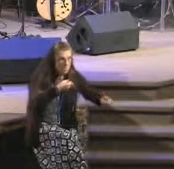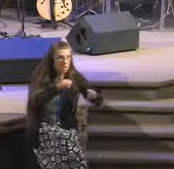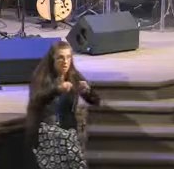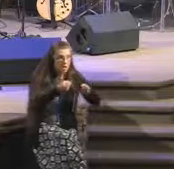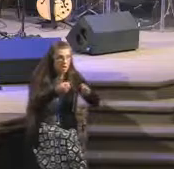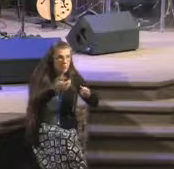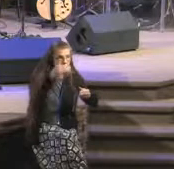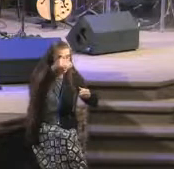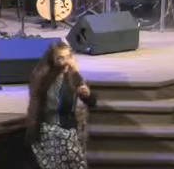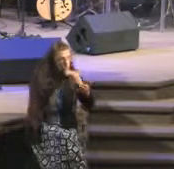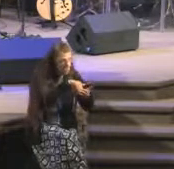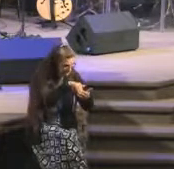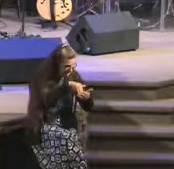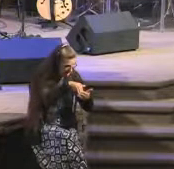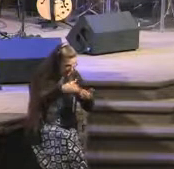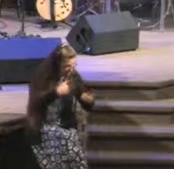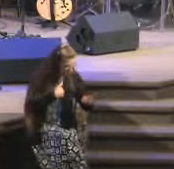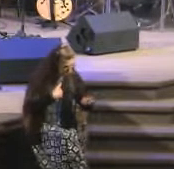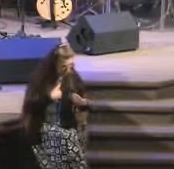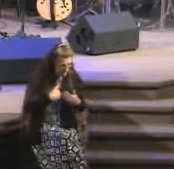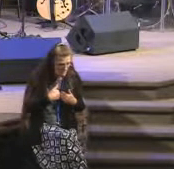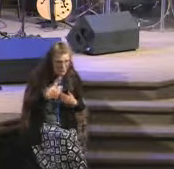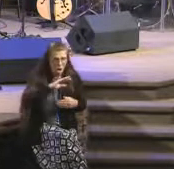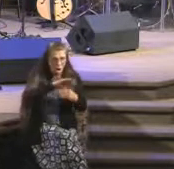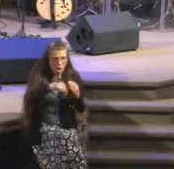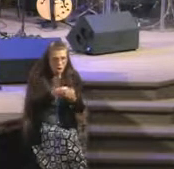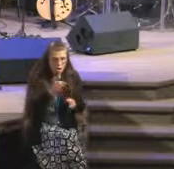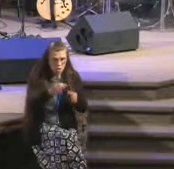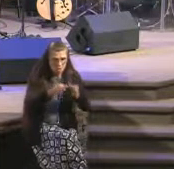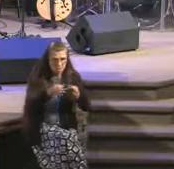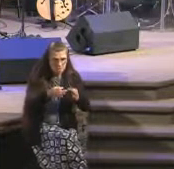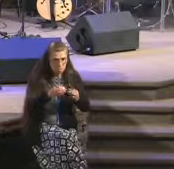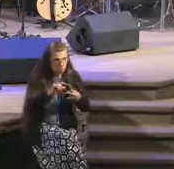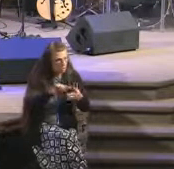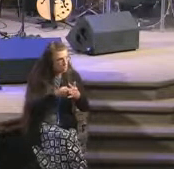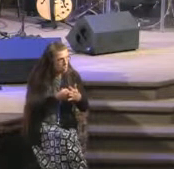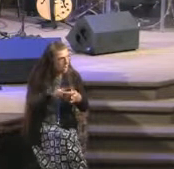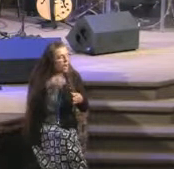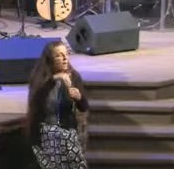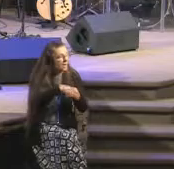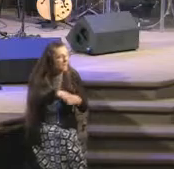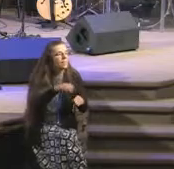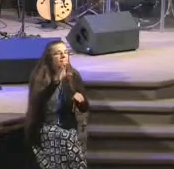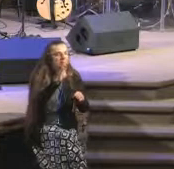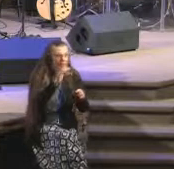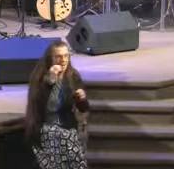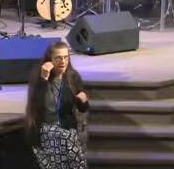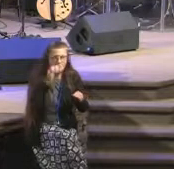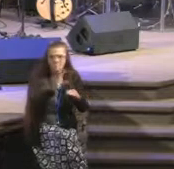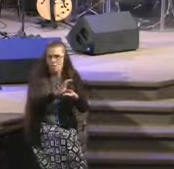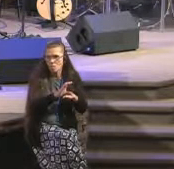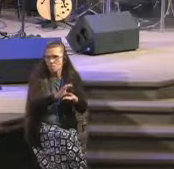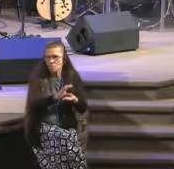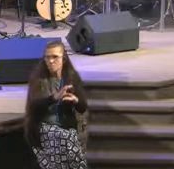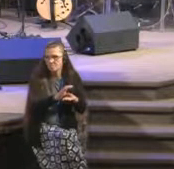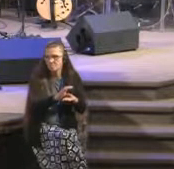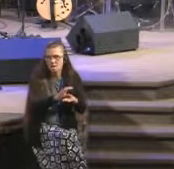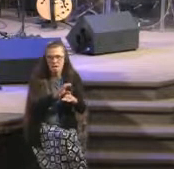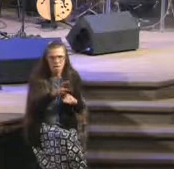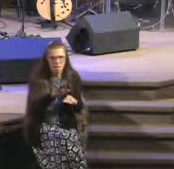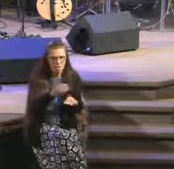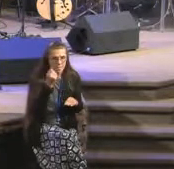within? All judgment starts where? In the house of the Lord. And